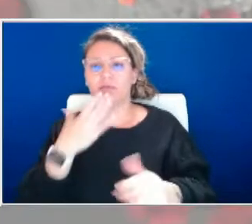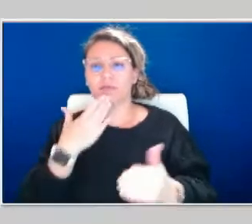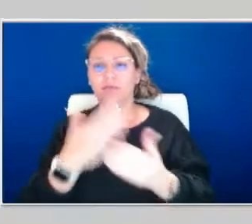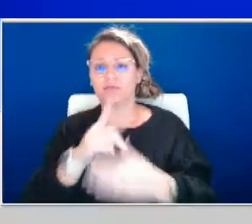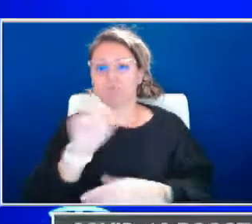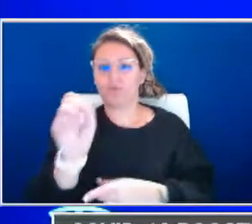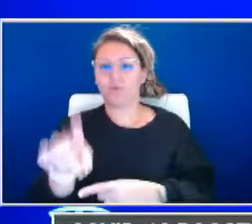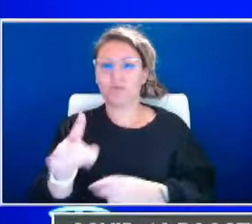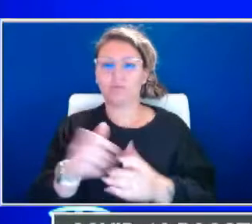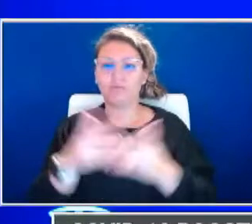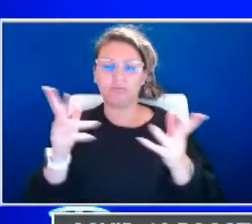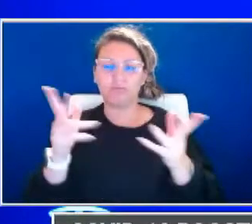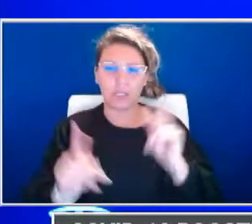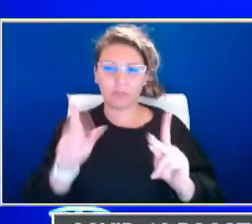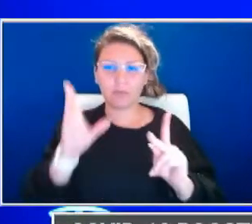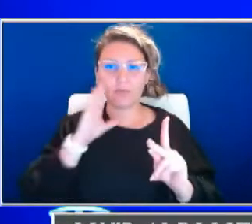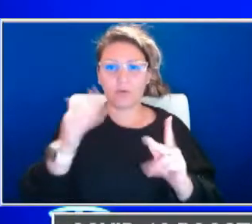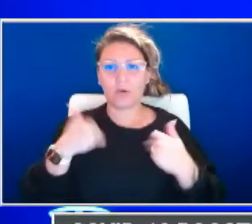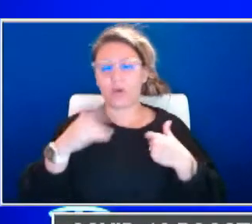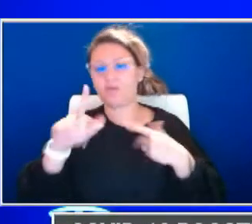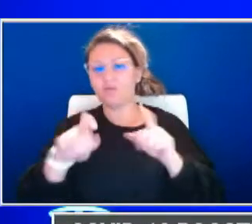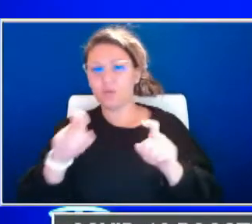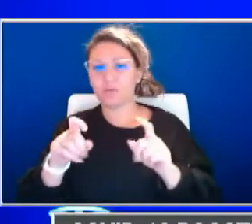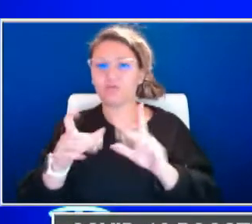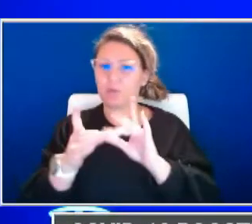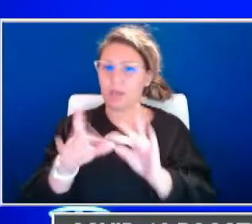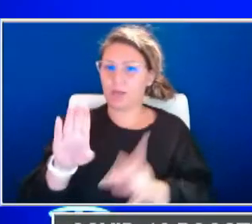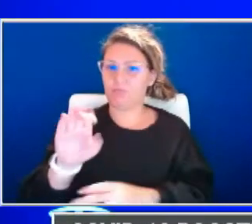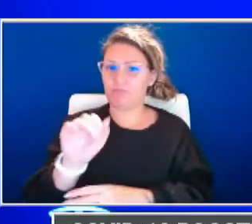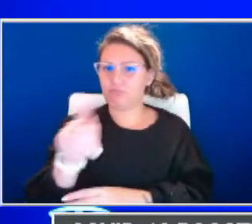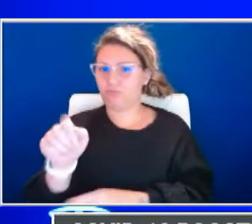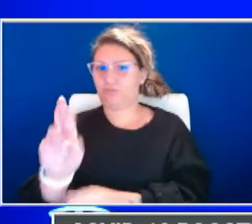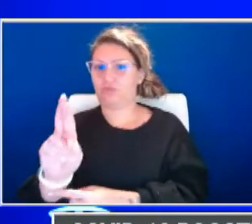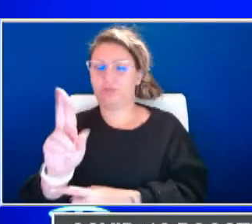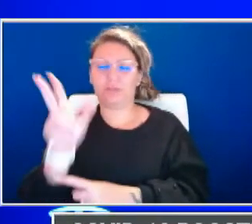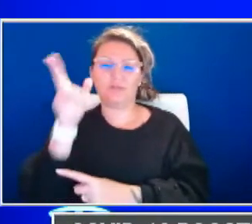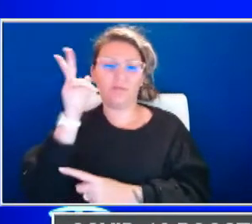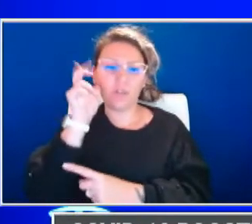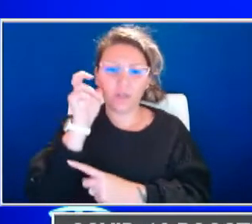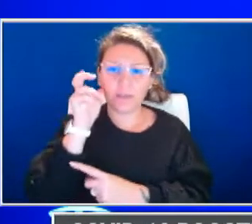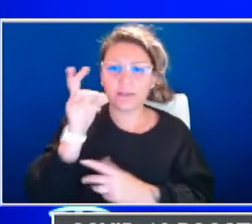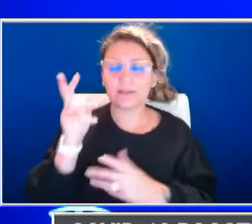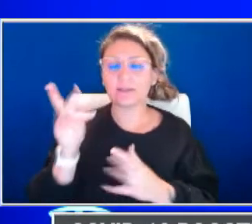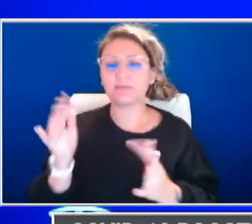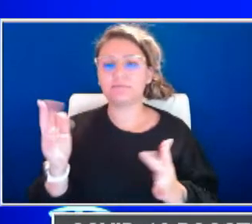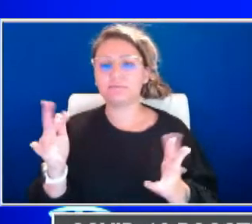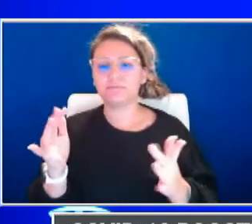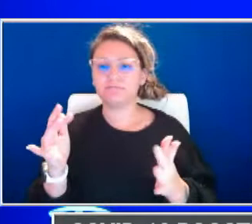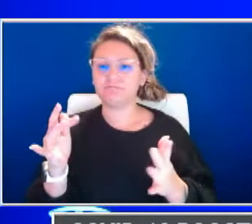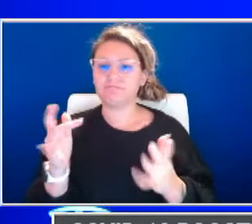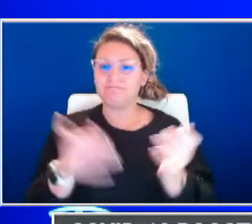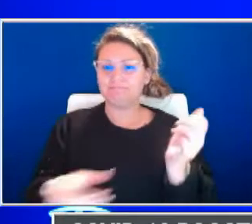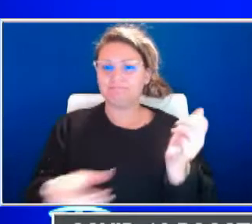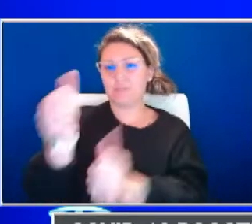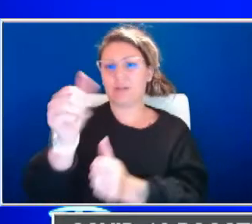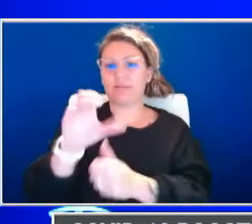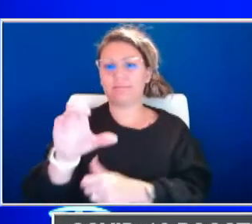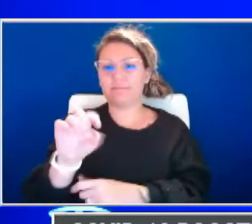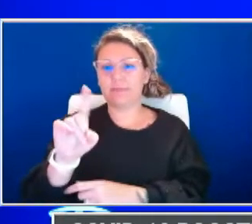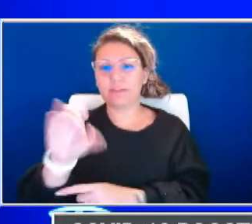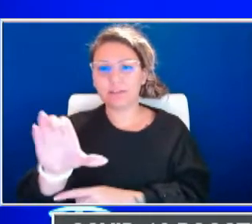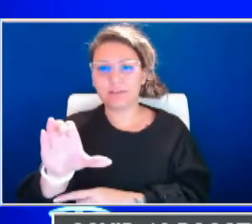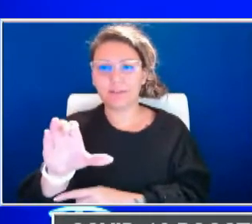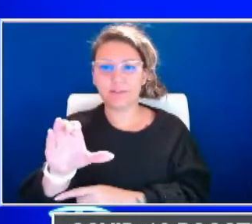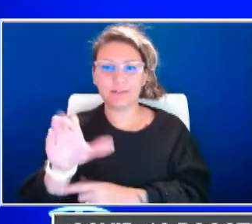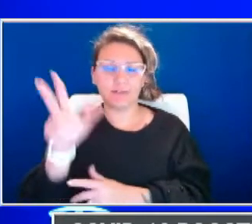people are going to have these questions about boosters. You know, if you listen to the administration, the CDC was able to hear an